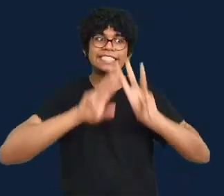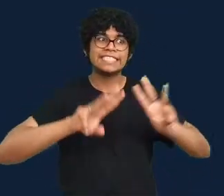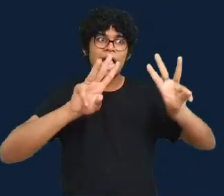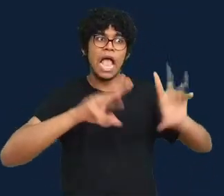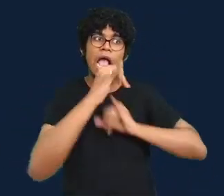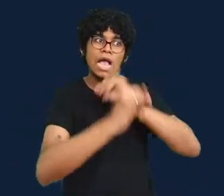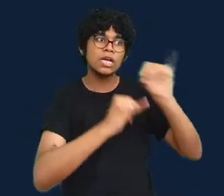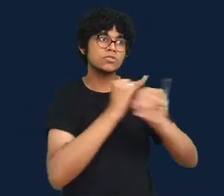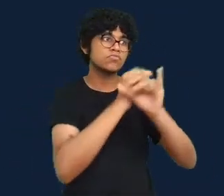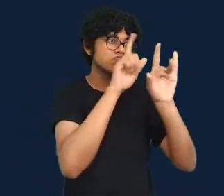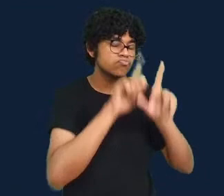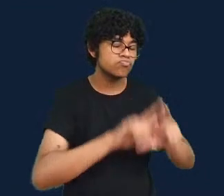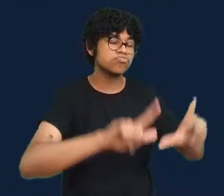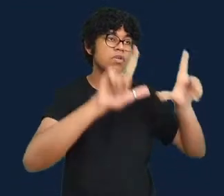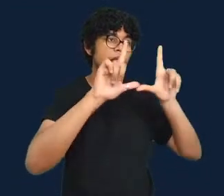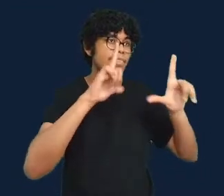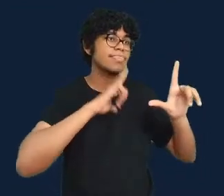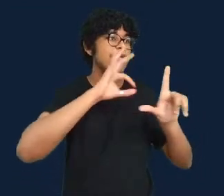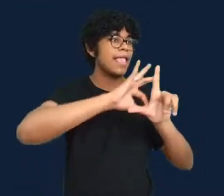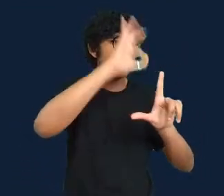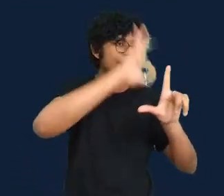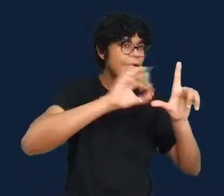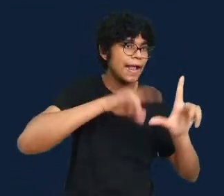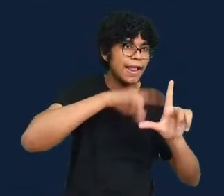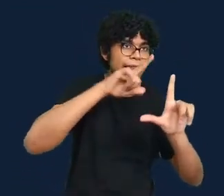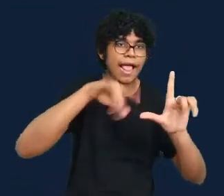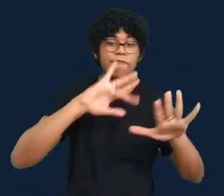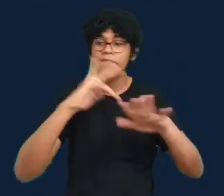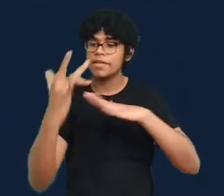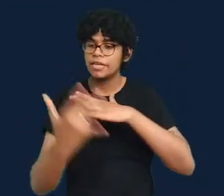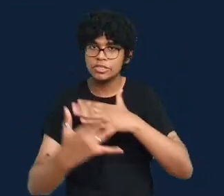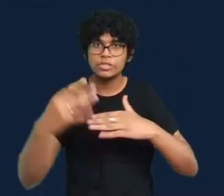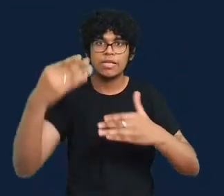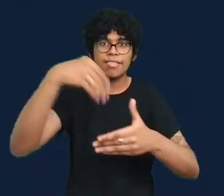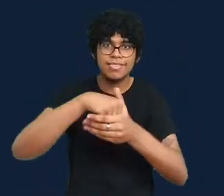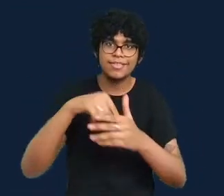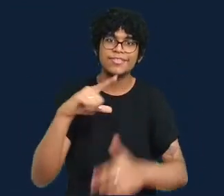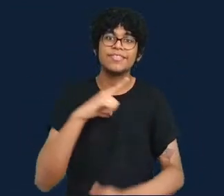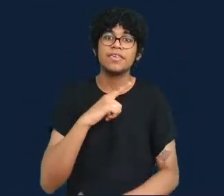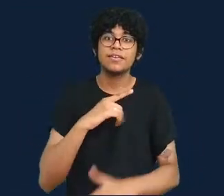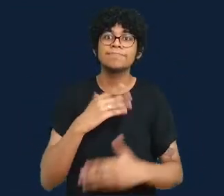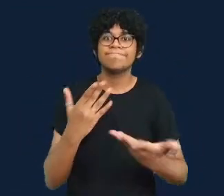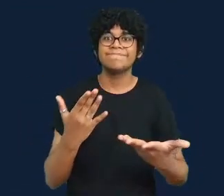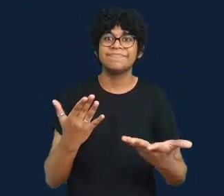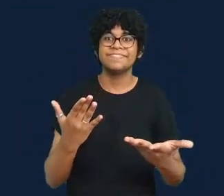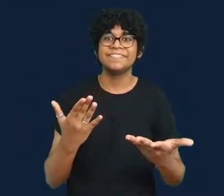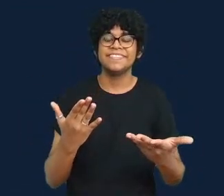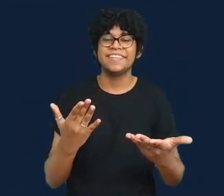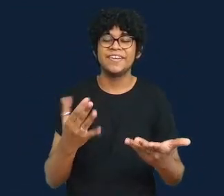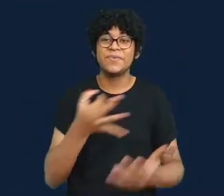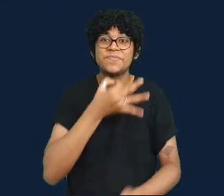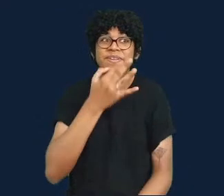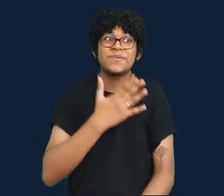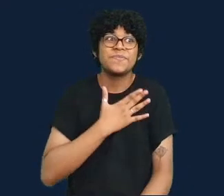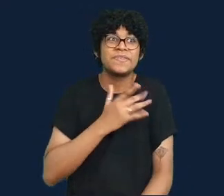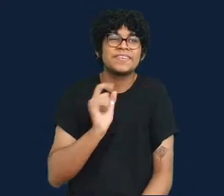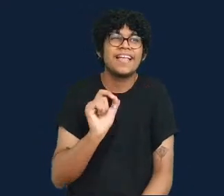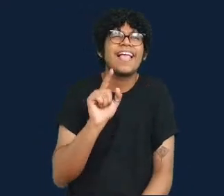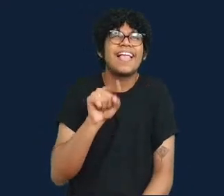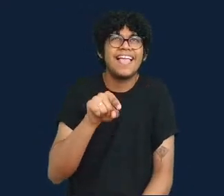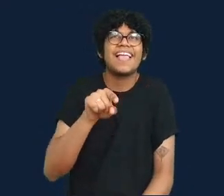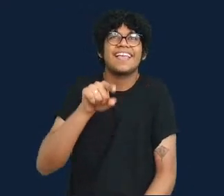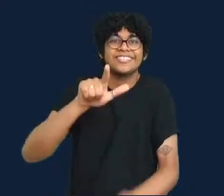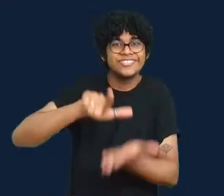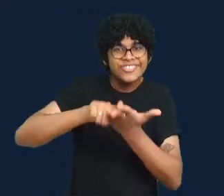biggest public facing aspect to all of this would perhaps be journalism. And within journalism,